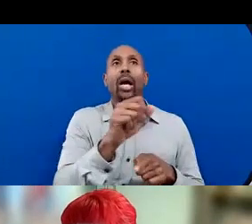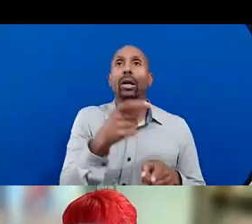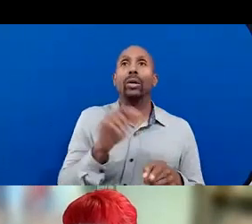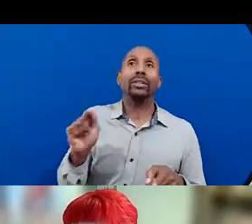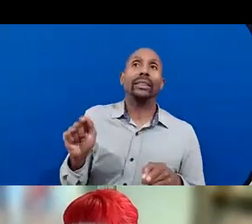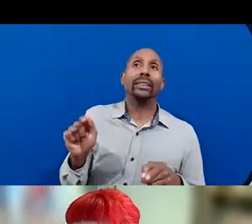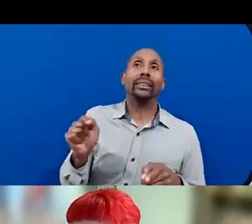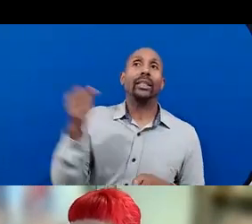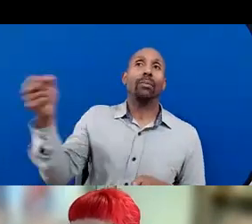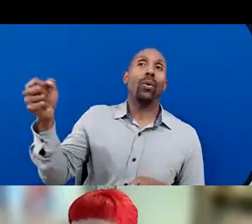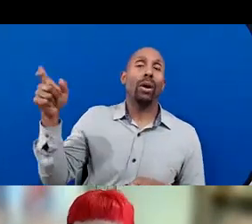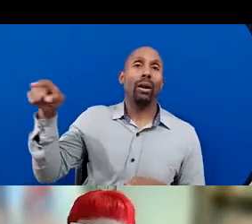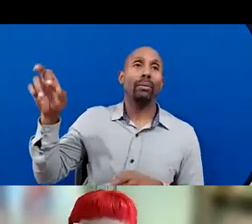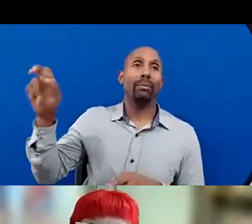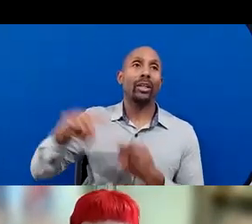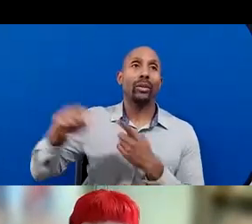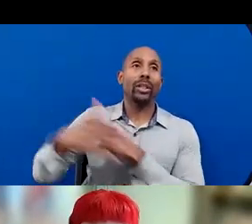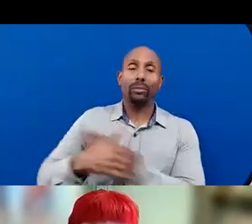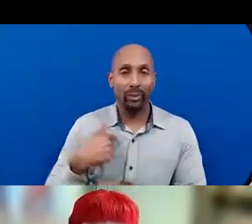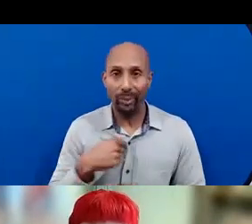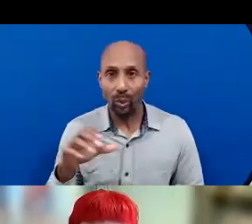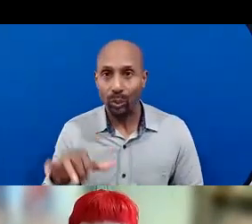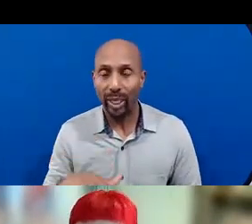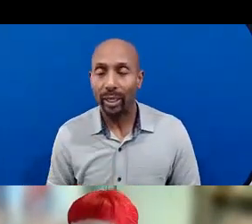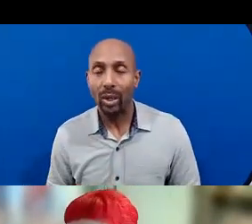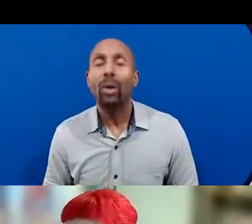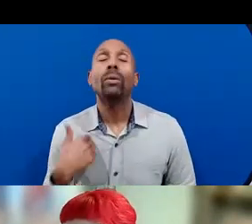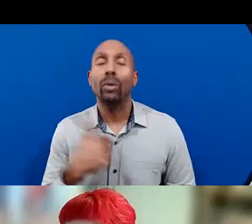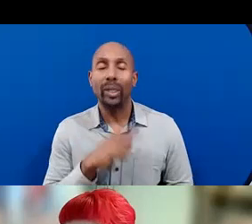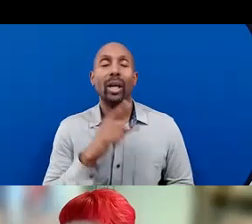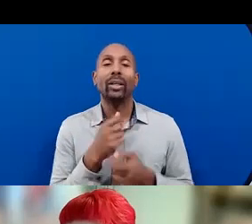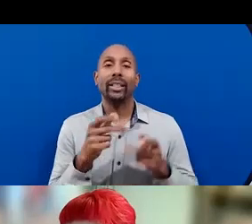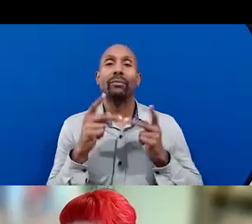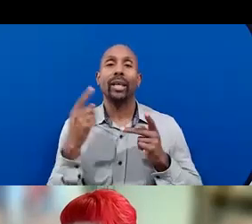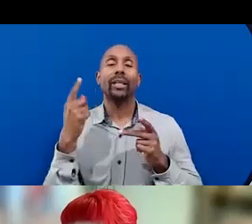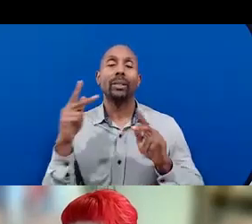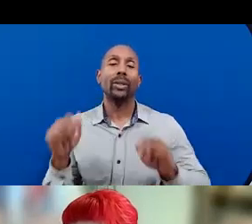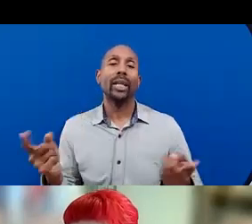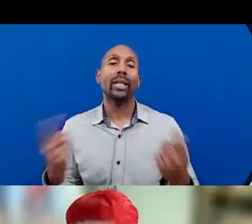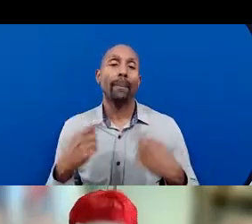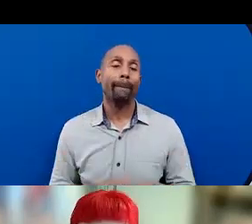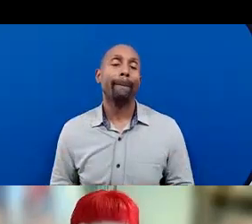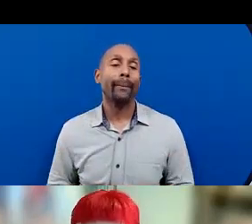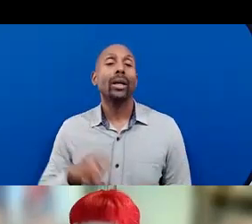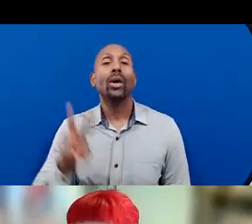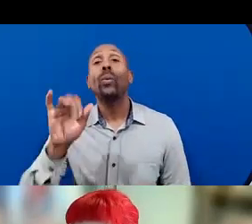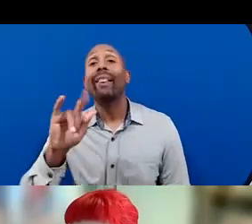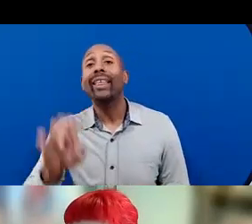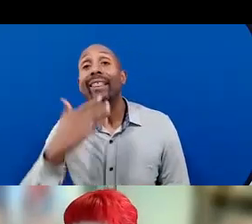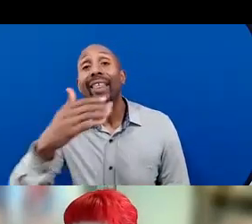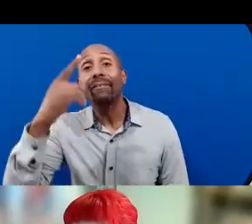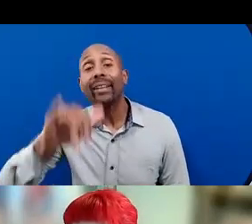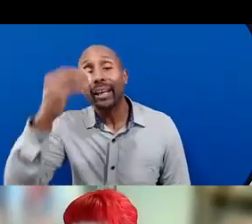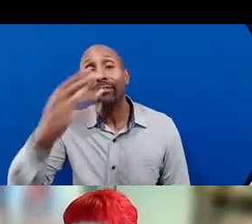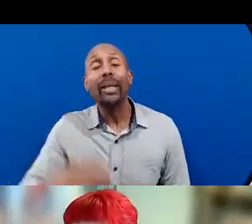want folks to know that we are a place that they can come. Willie, thank you for that information. And that was probably a